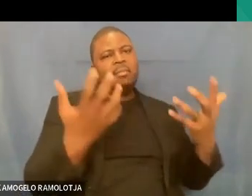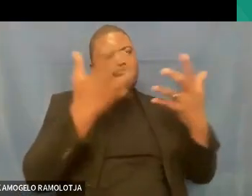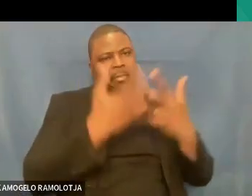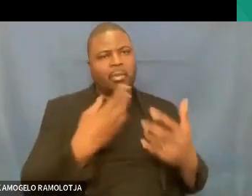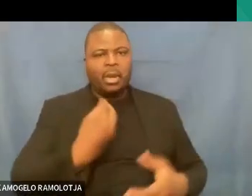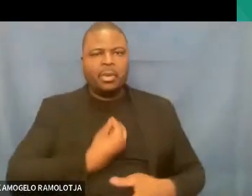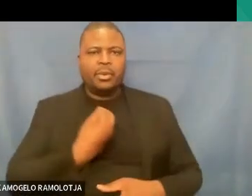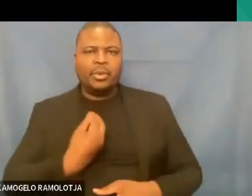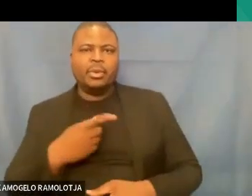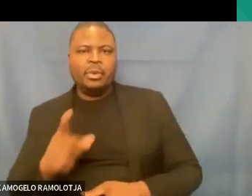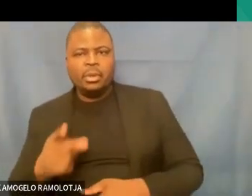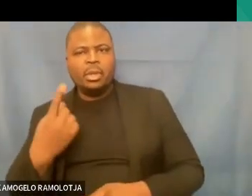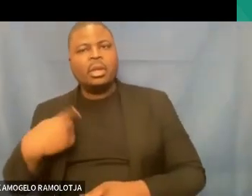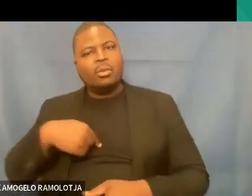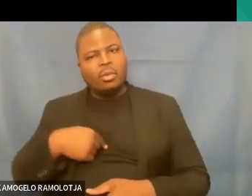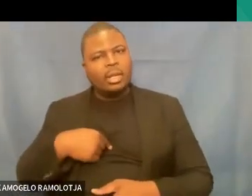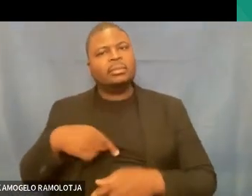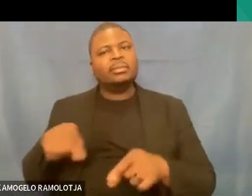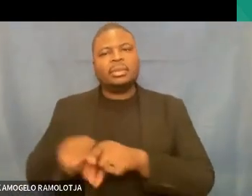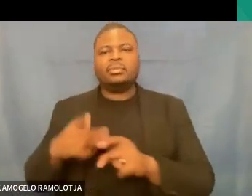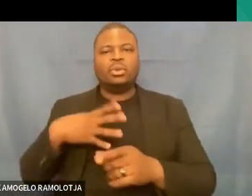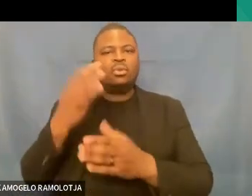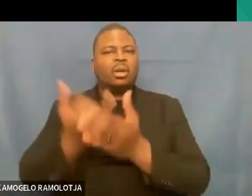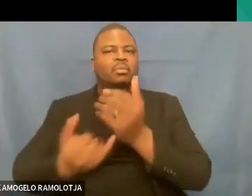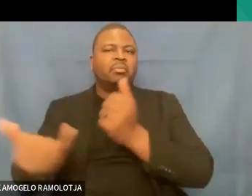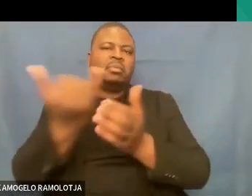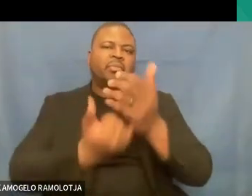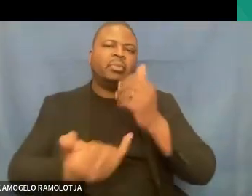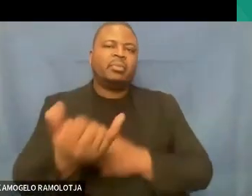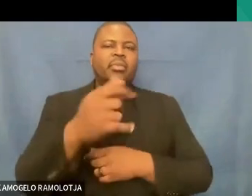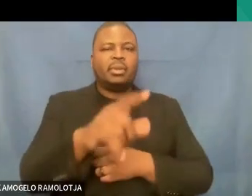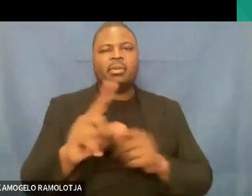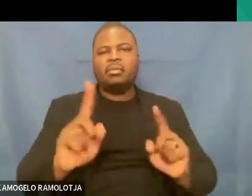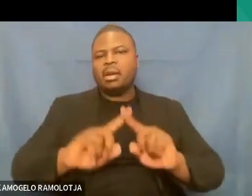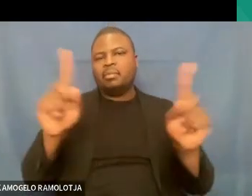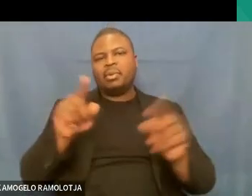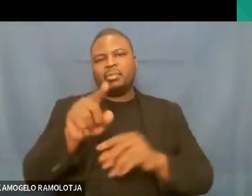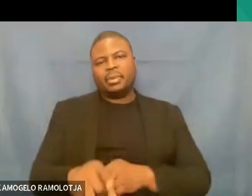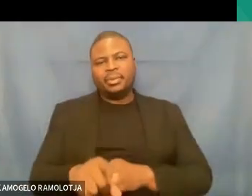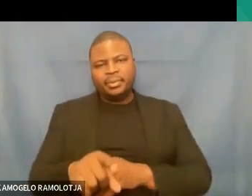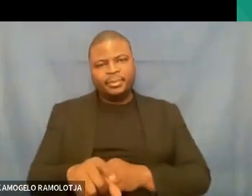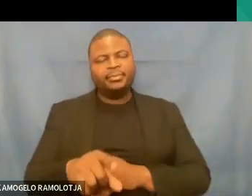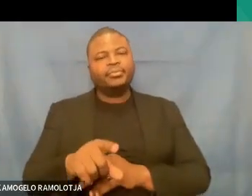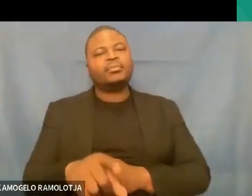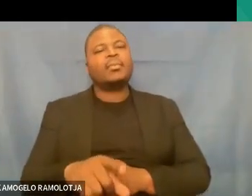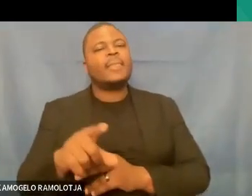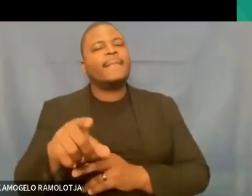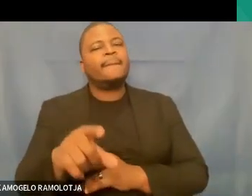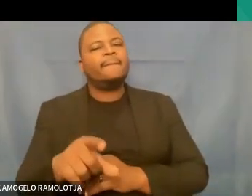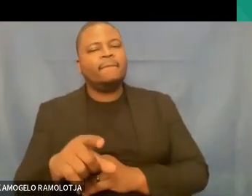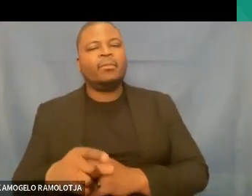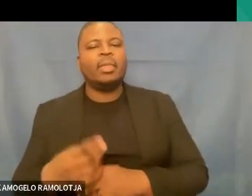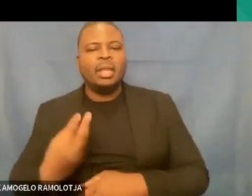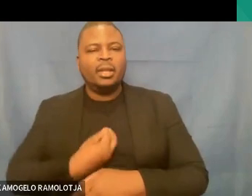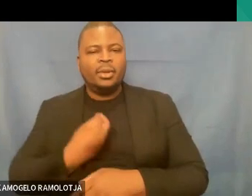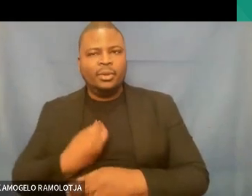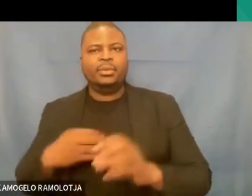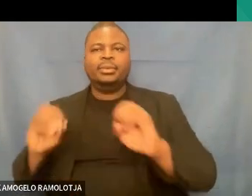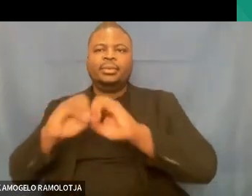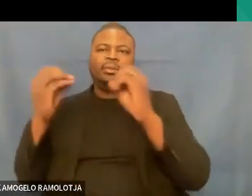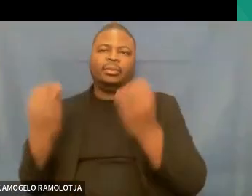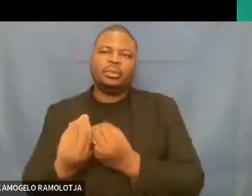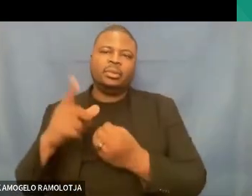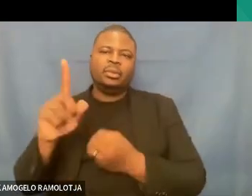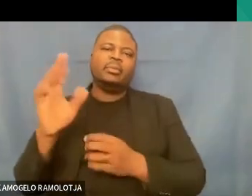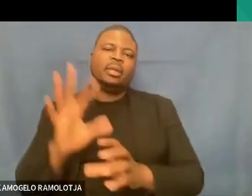see silos operating not only between government and civil society and the youth organizations,